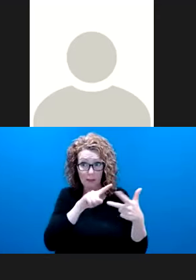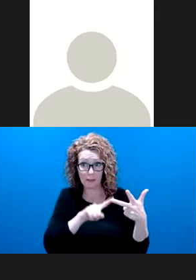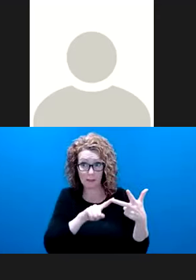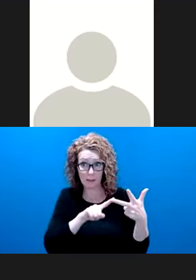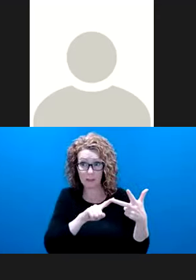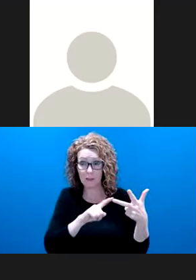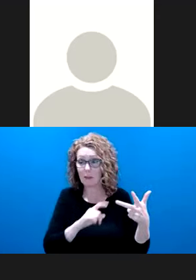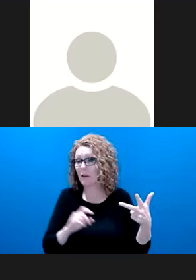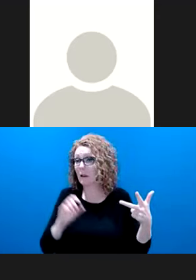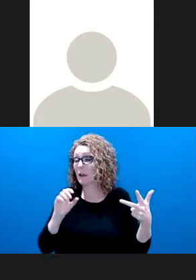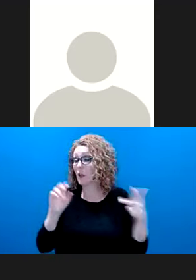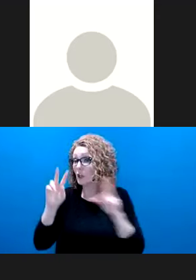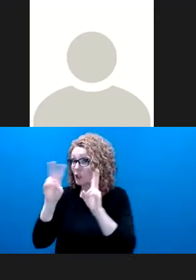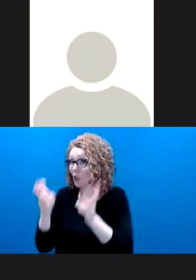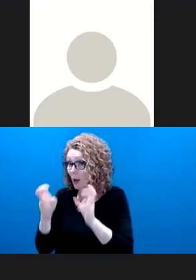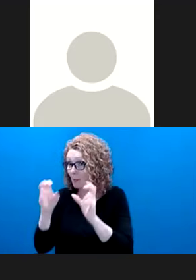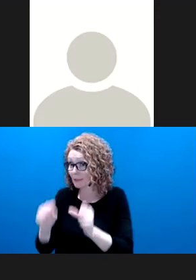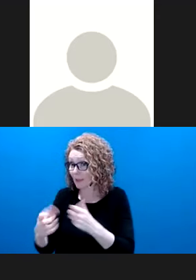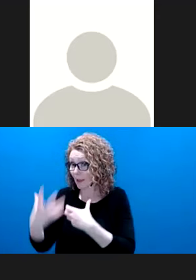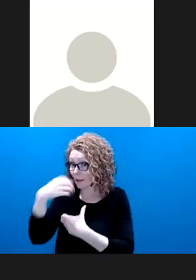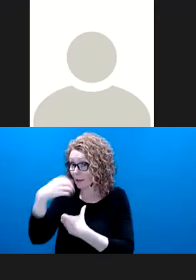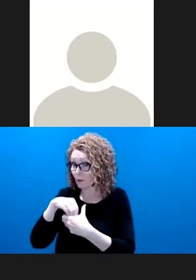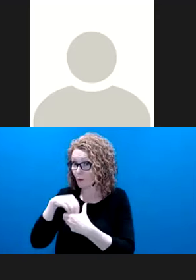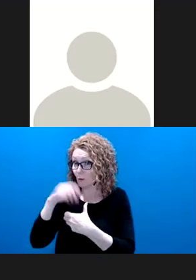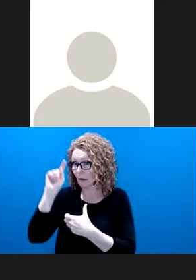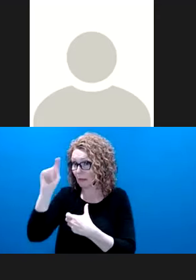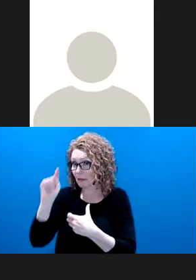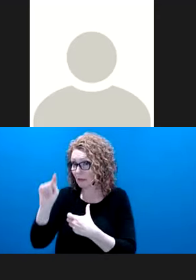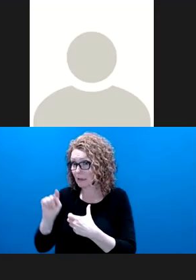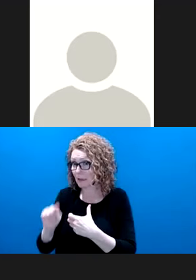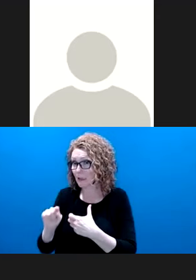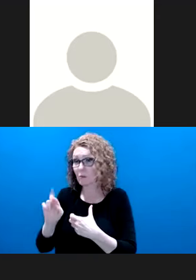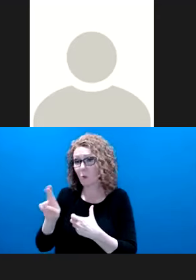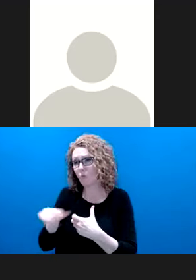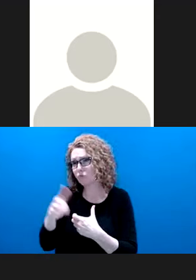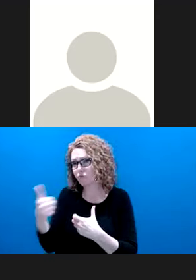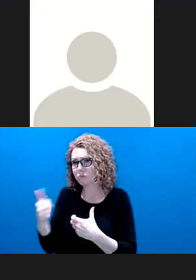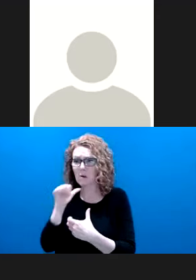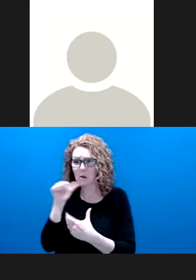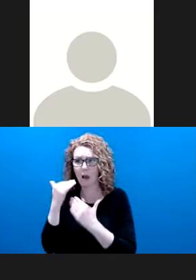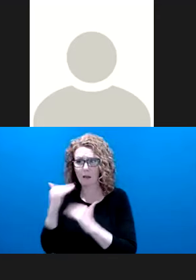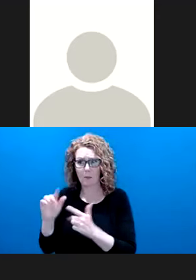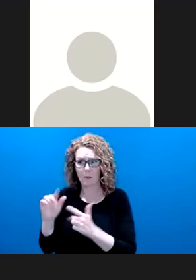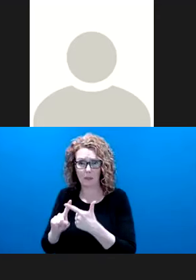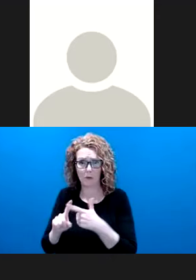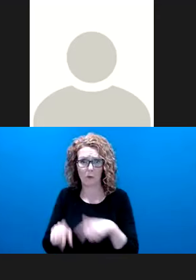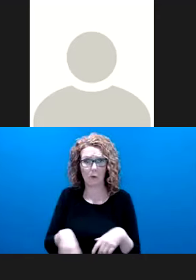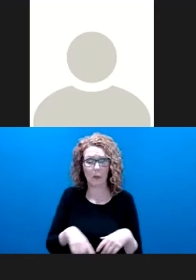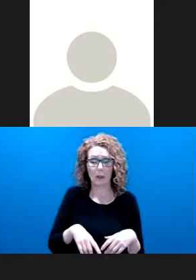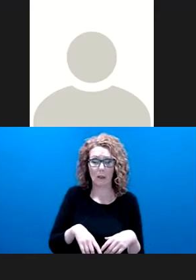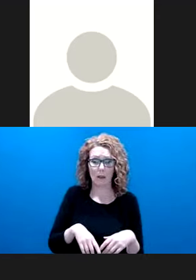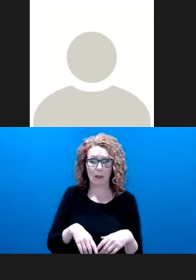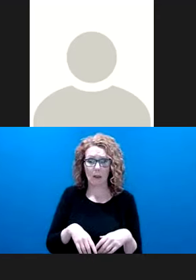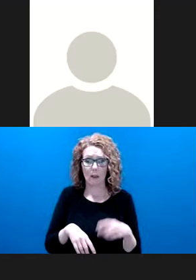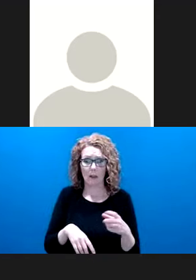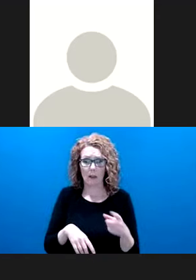not limited to. So at least we can work through from small, from individual to this bigger realm, which